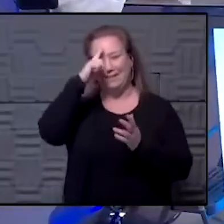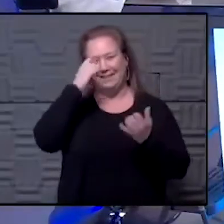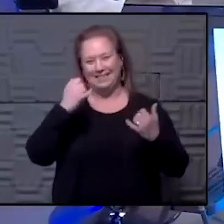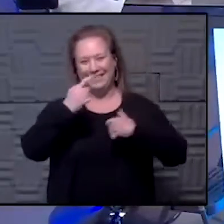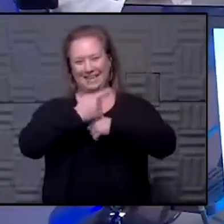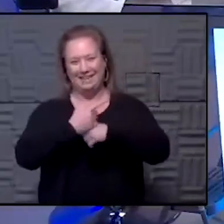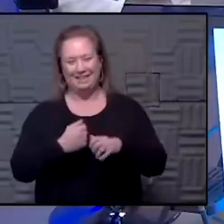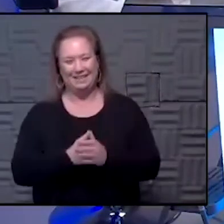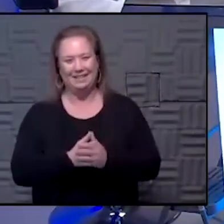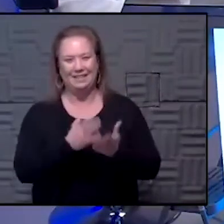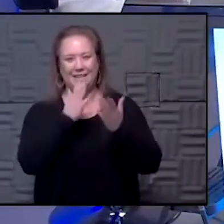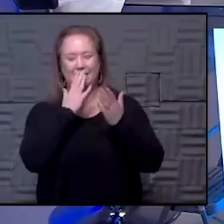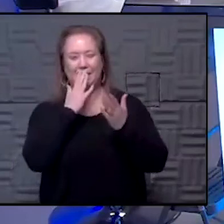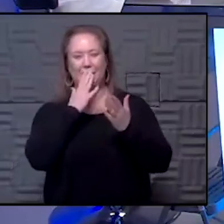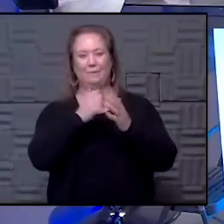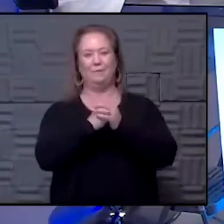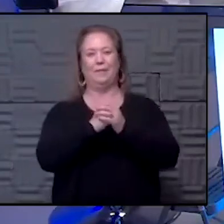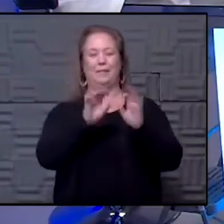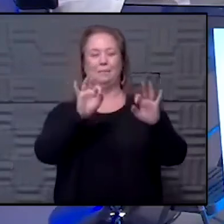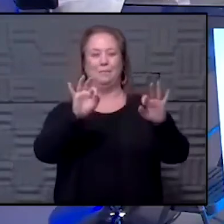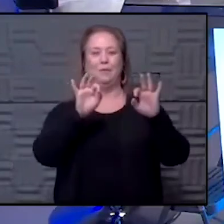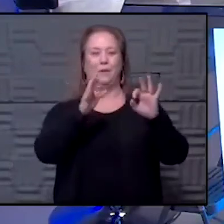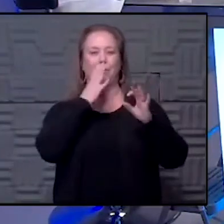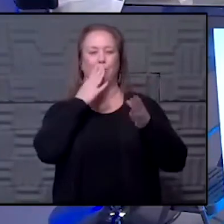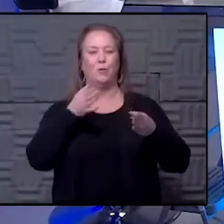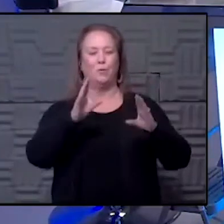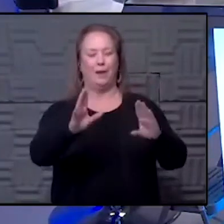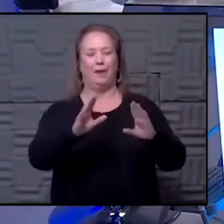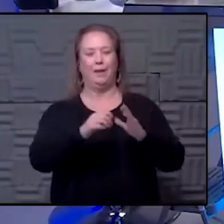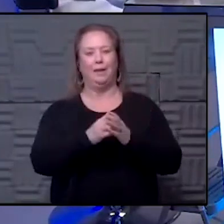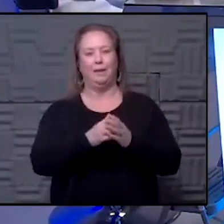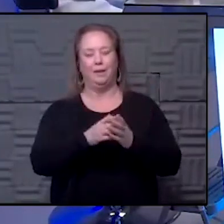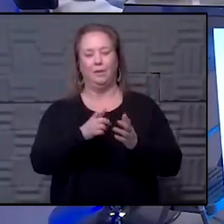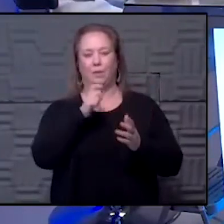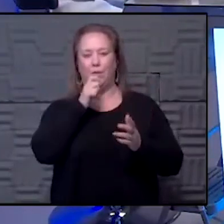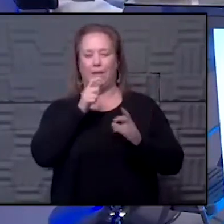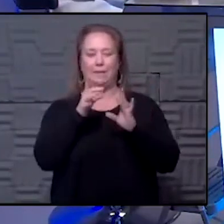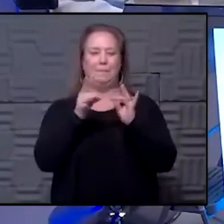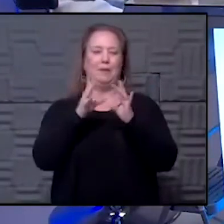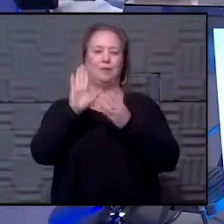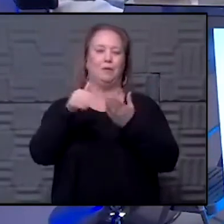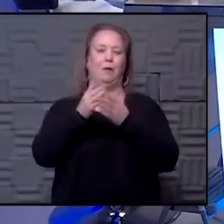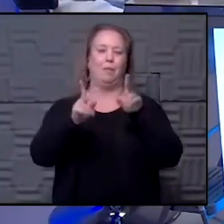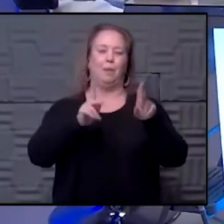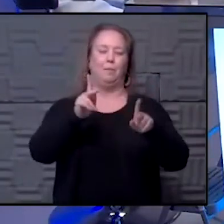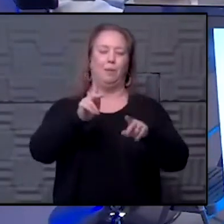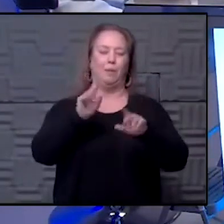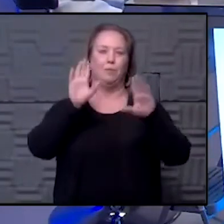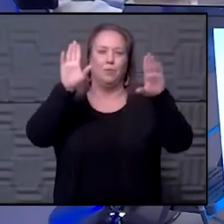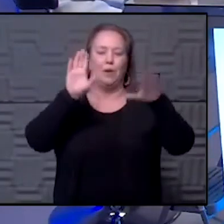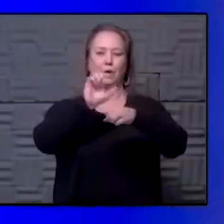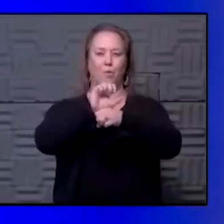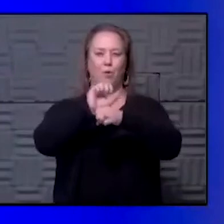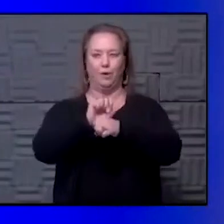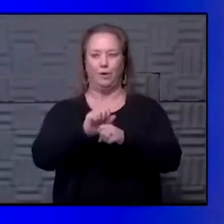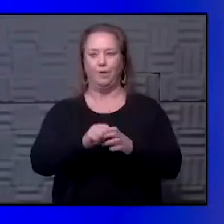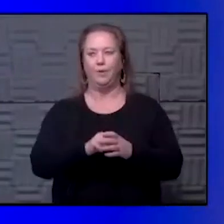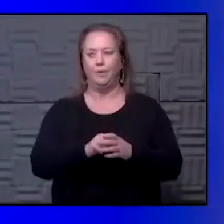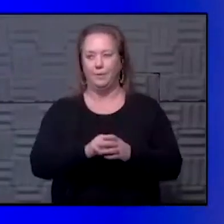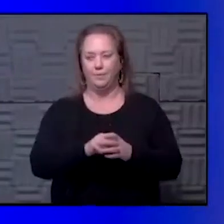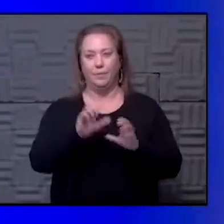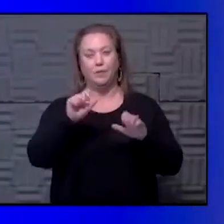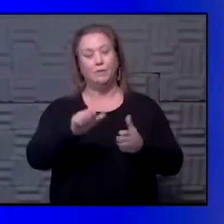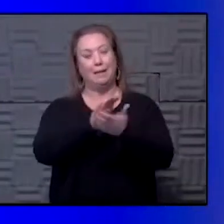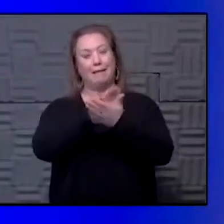today. Thank you for calling folks out. That's perfect. And in a good way. I think that's great because we don't always get to all those folks, and they do such great work. Yeah, it should be warm